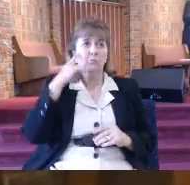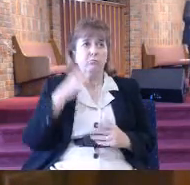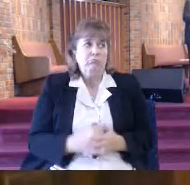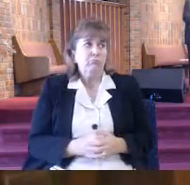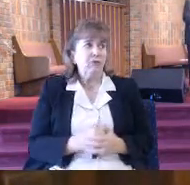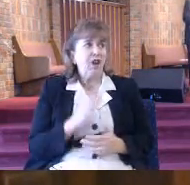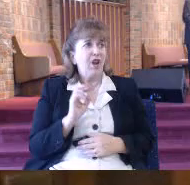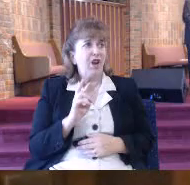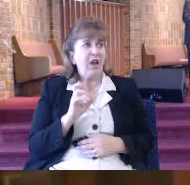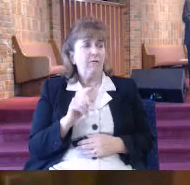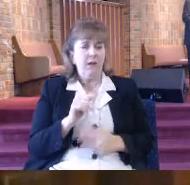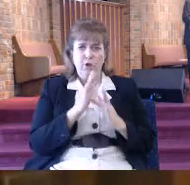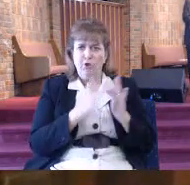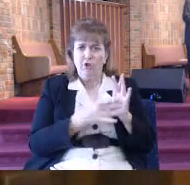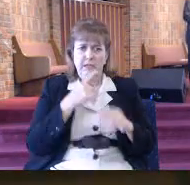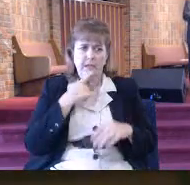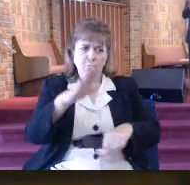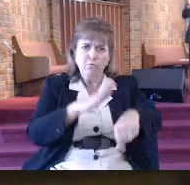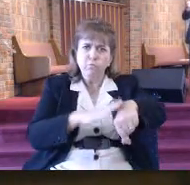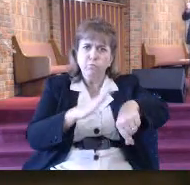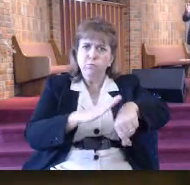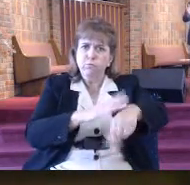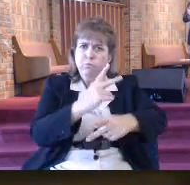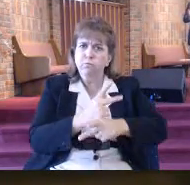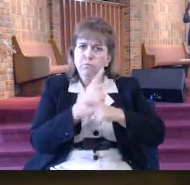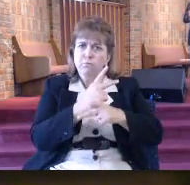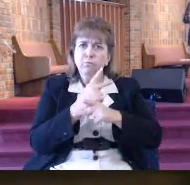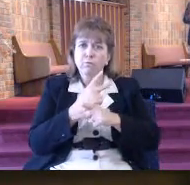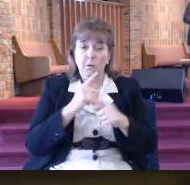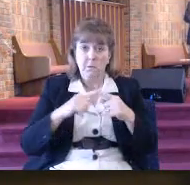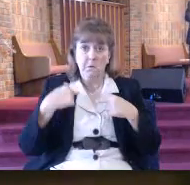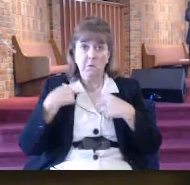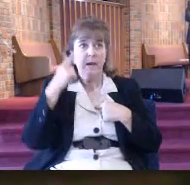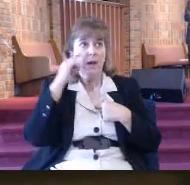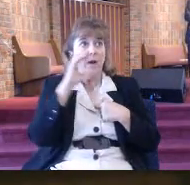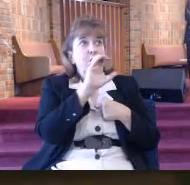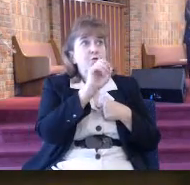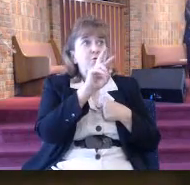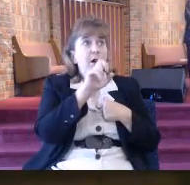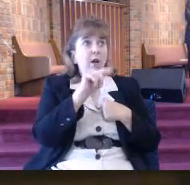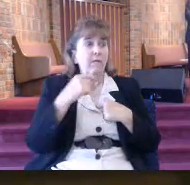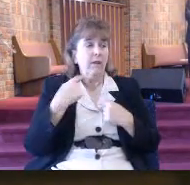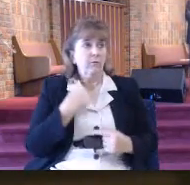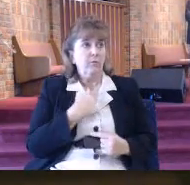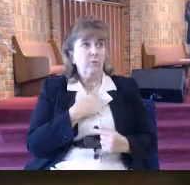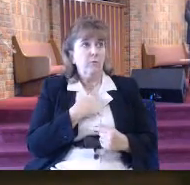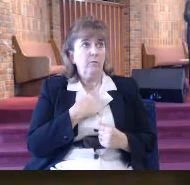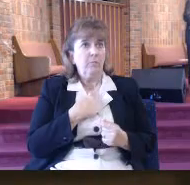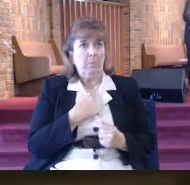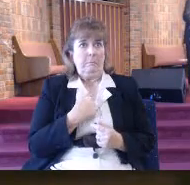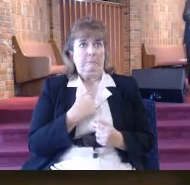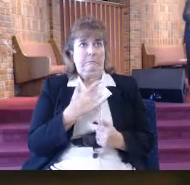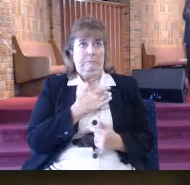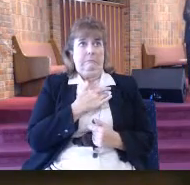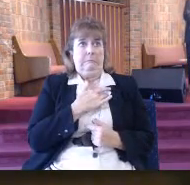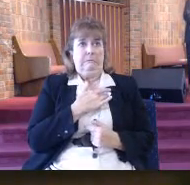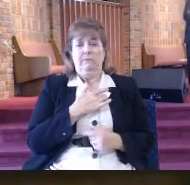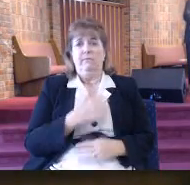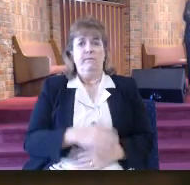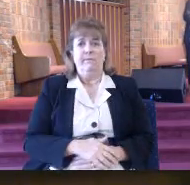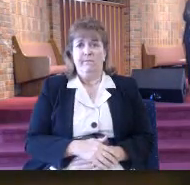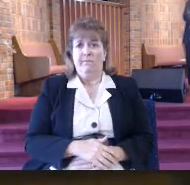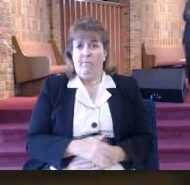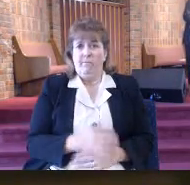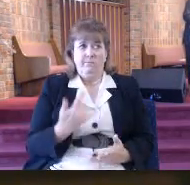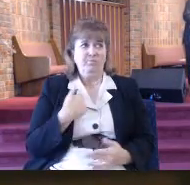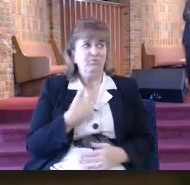Jesus said, "Watch out, be aware," chances are we're not all that concerned about covetousness because of how we've